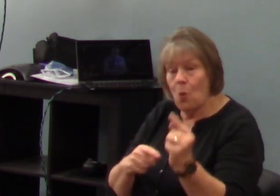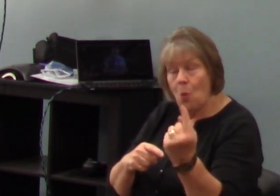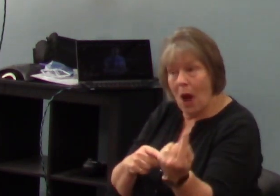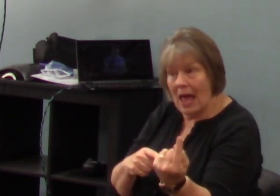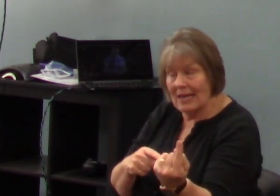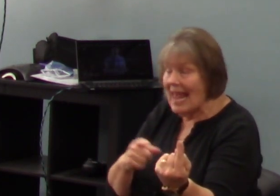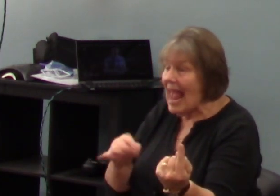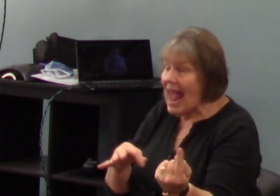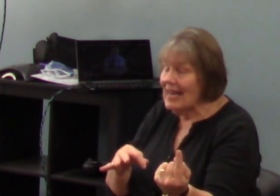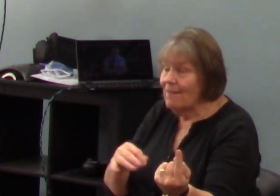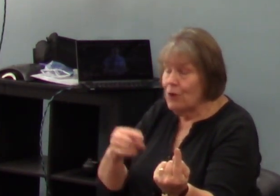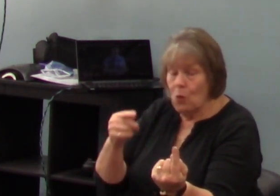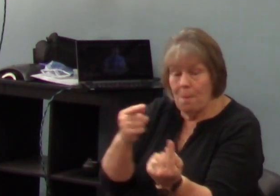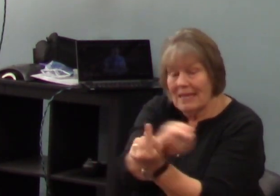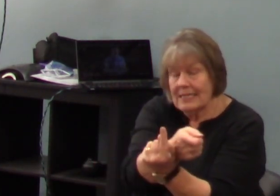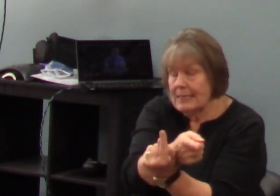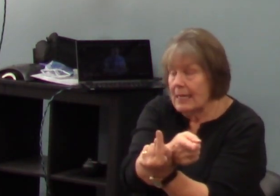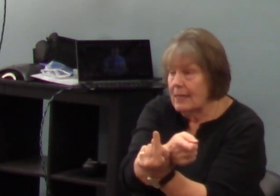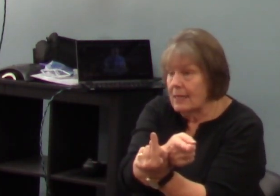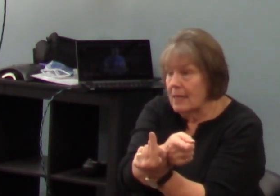be able to see anything.